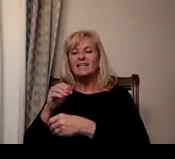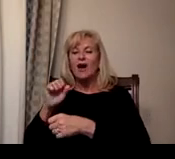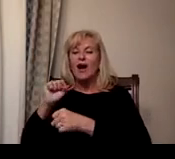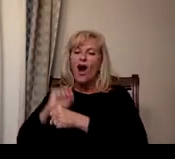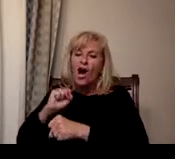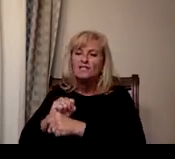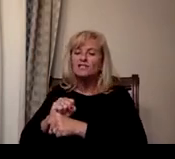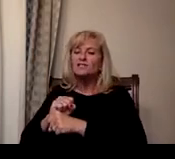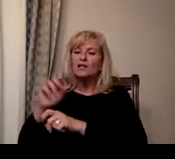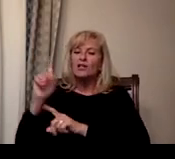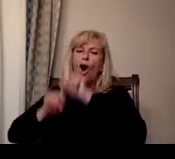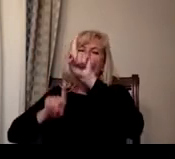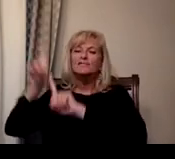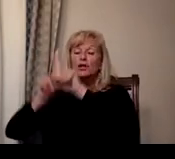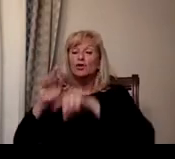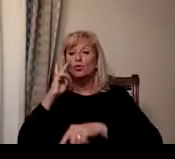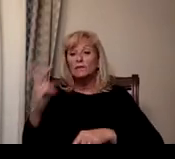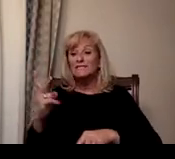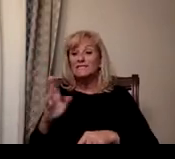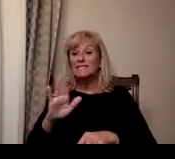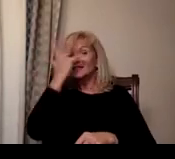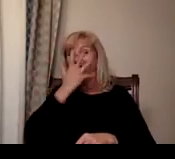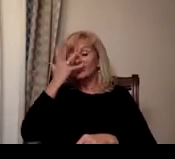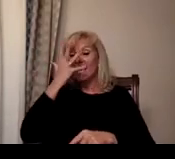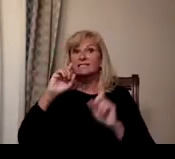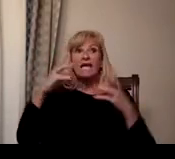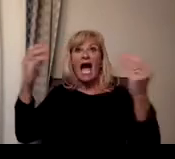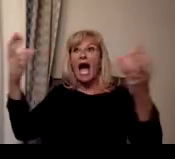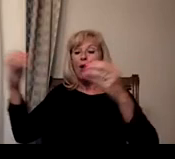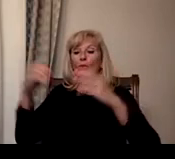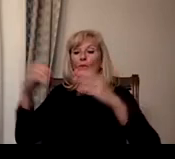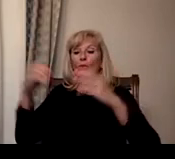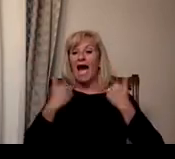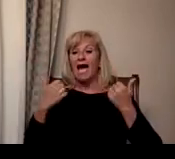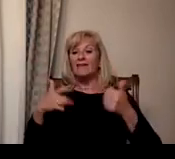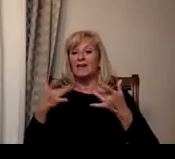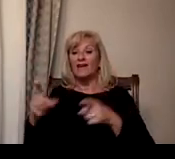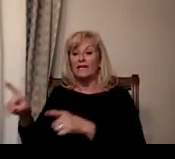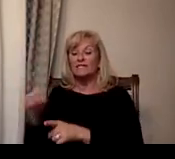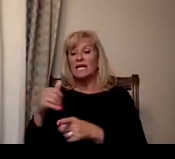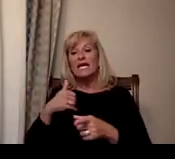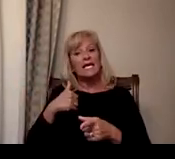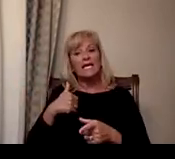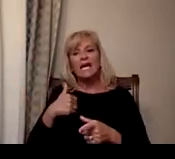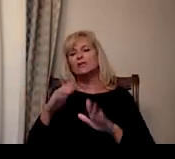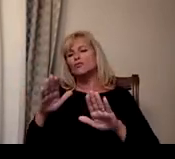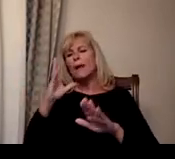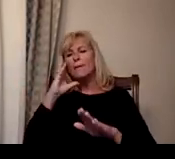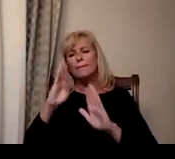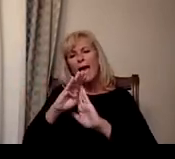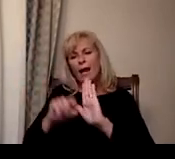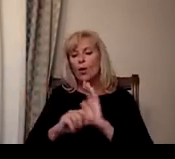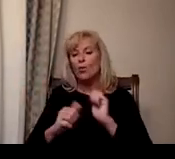guy you're going to see his face out at live events. He has an incredible background in launching companies